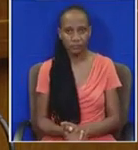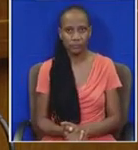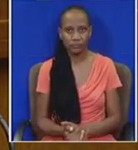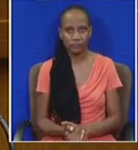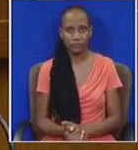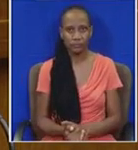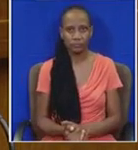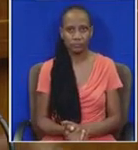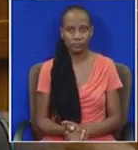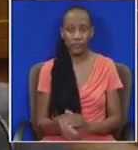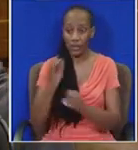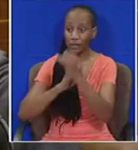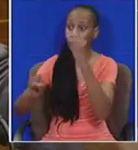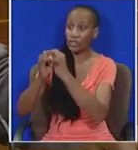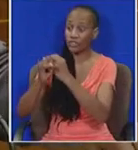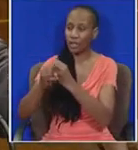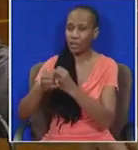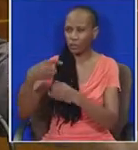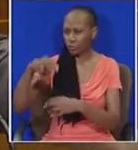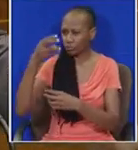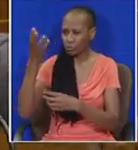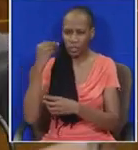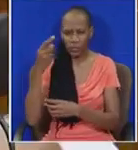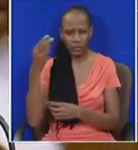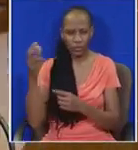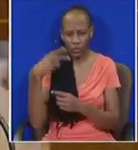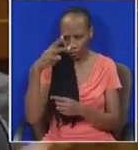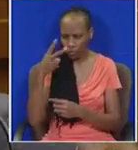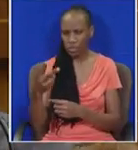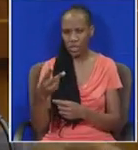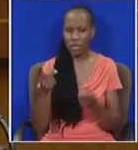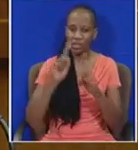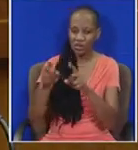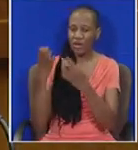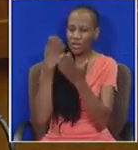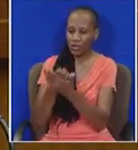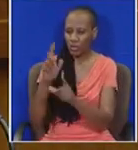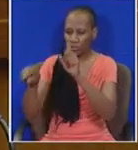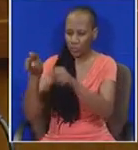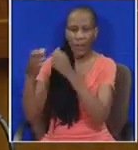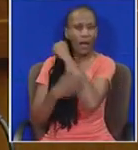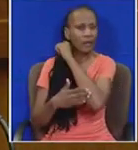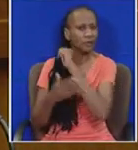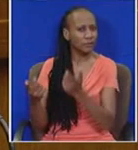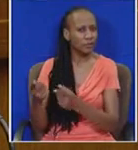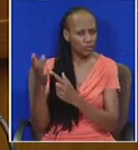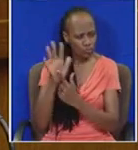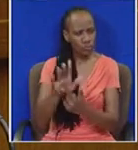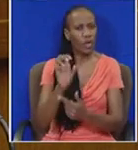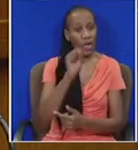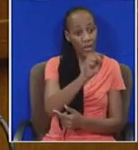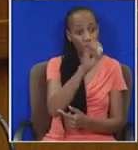International experience has taught us that even in the most liberalized economies, state-owned enterprise continue to